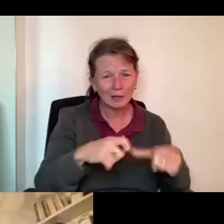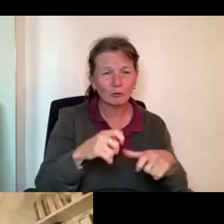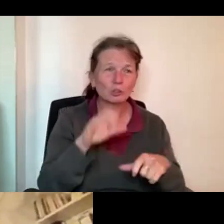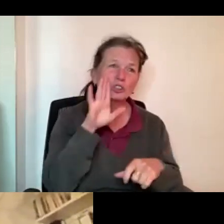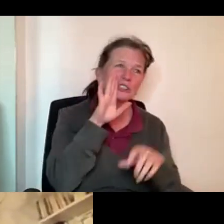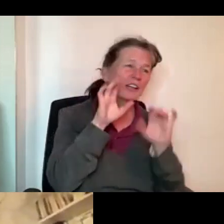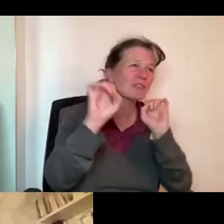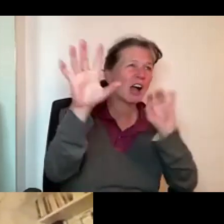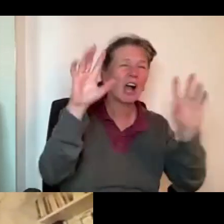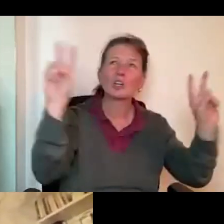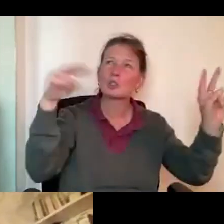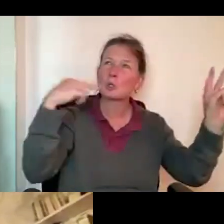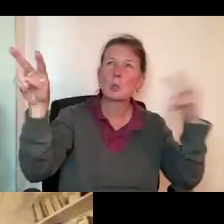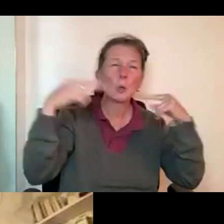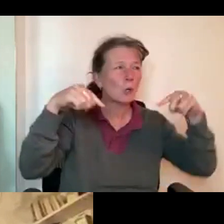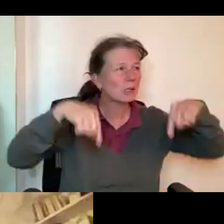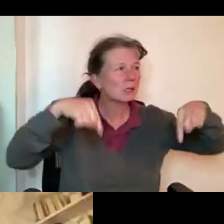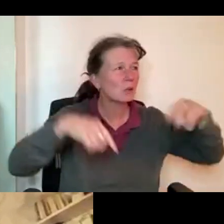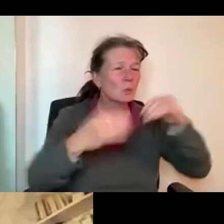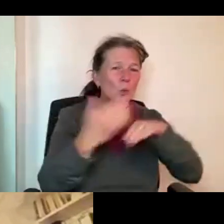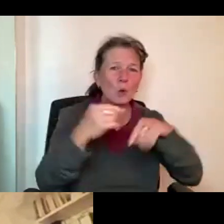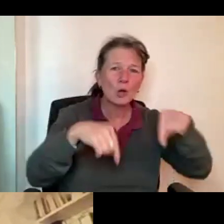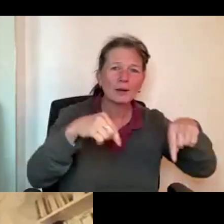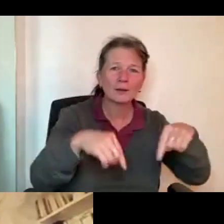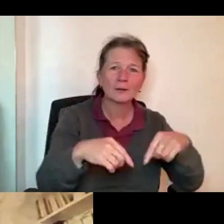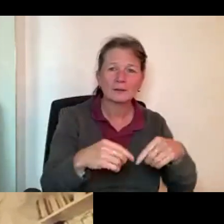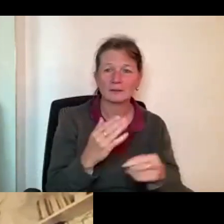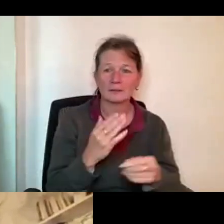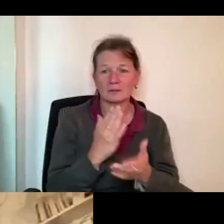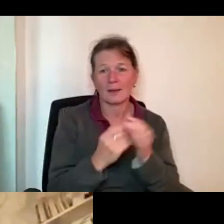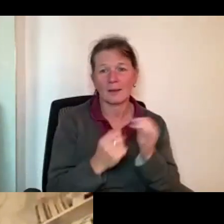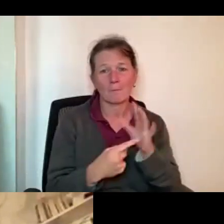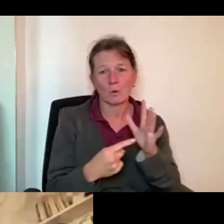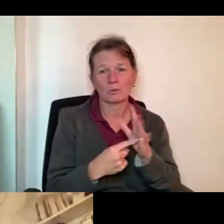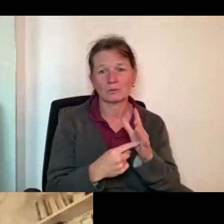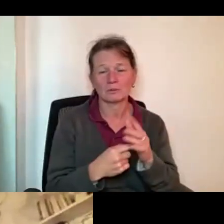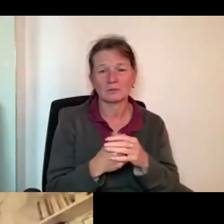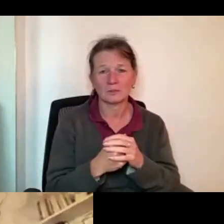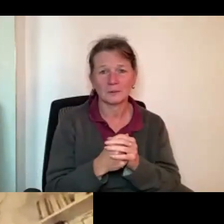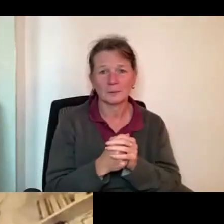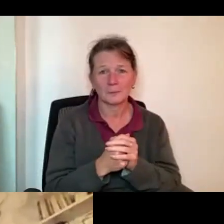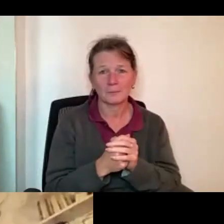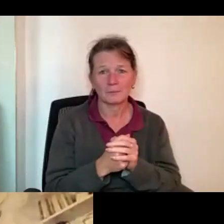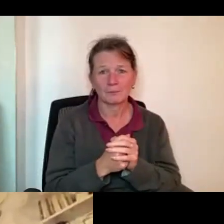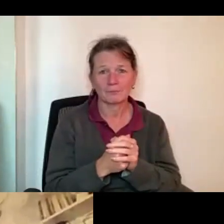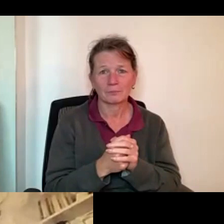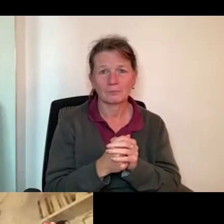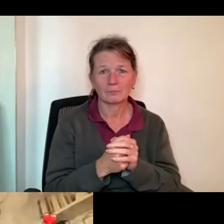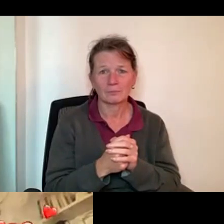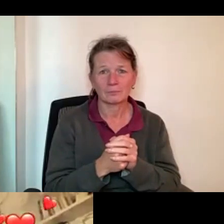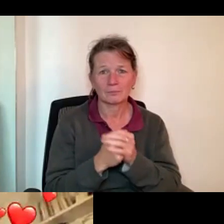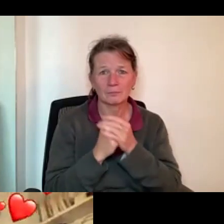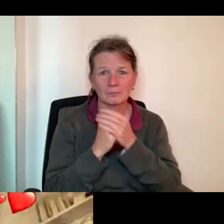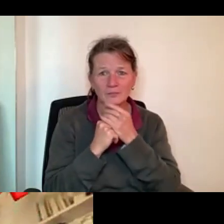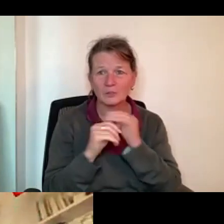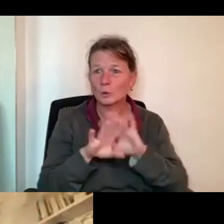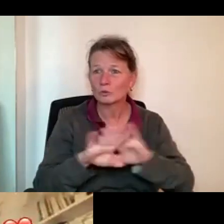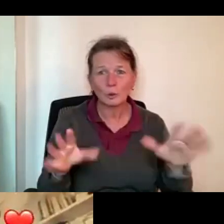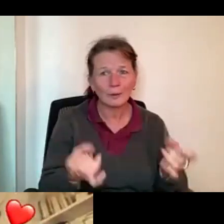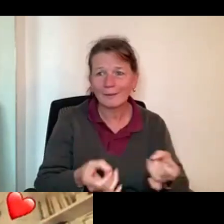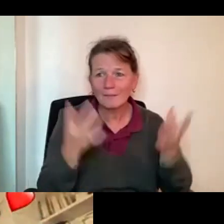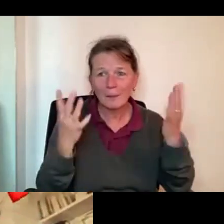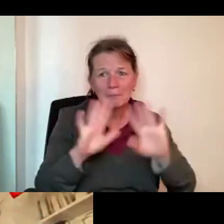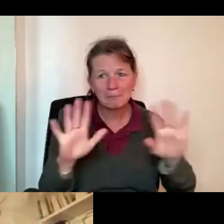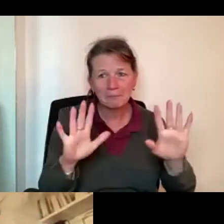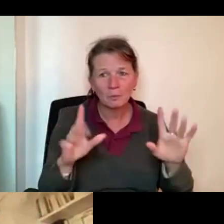do and showing how important it is and how essential it is that what we're doing. So so don't give up, and we're